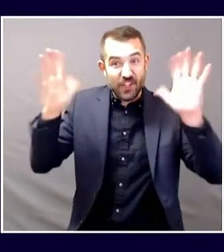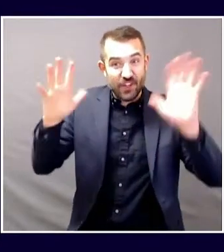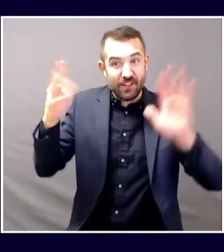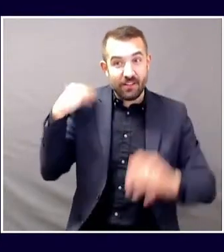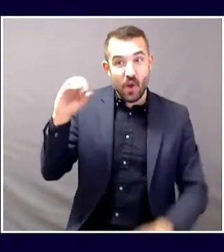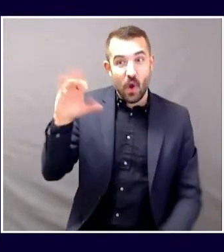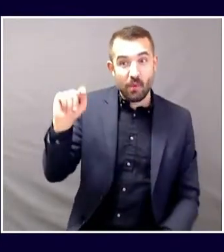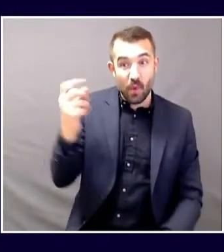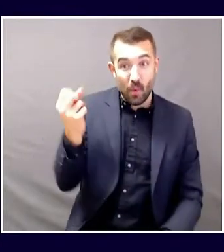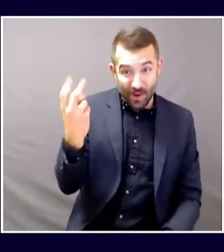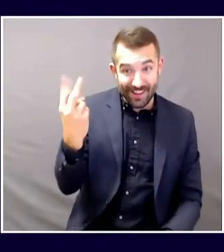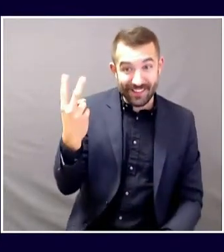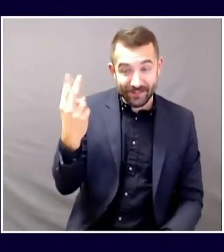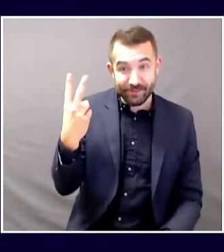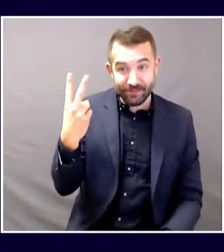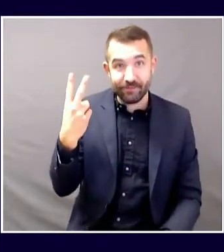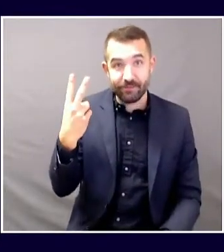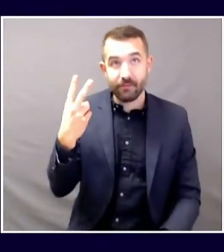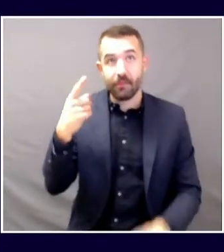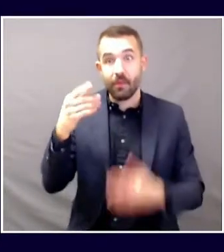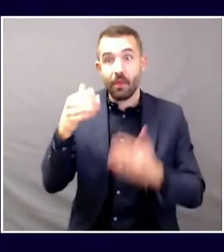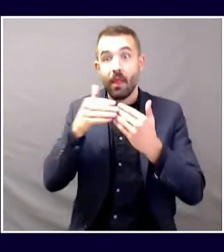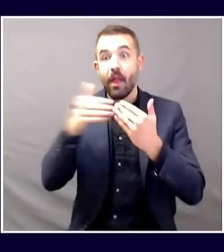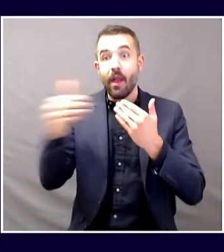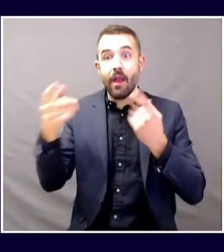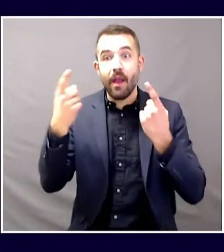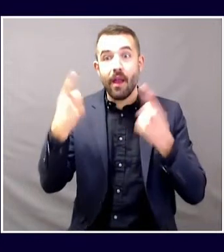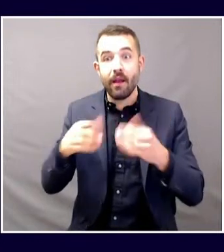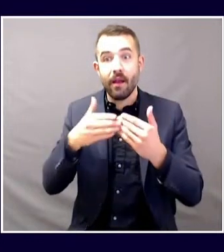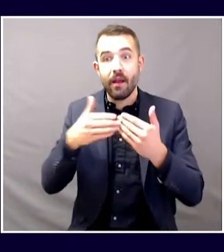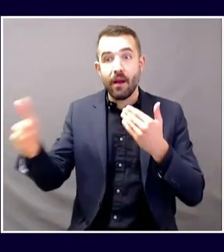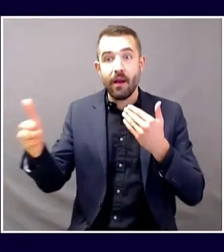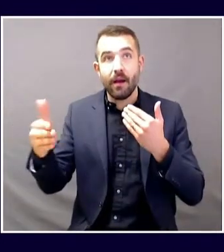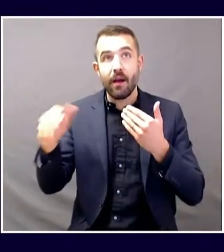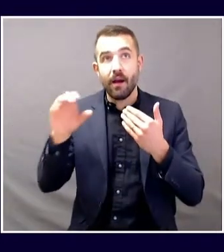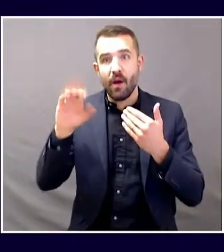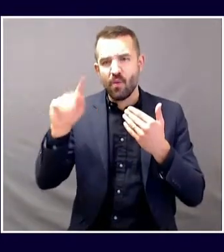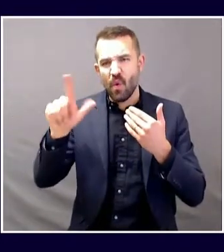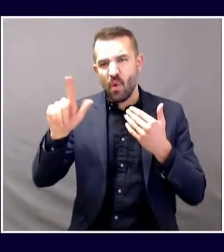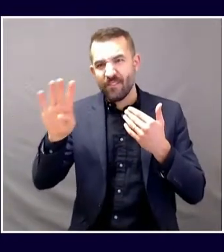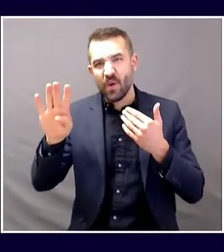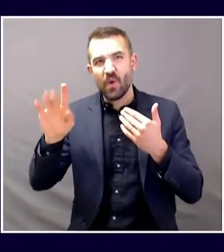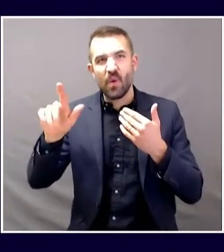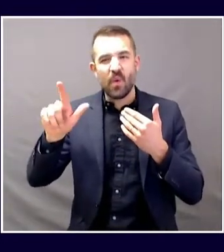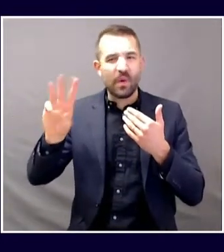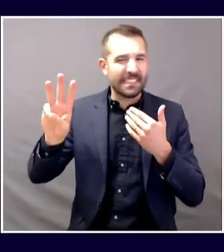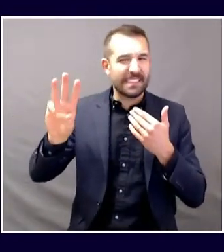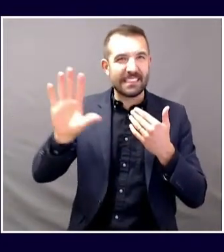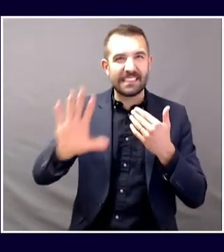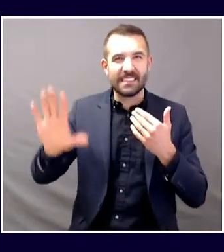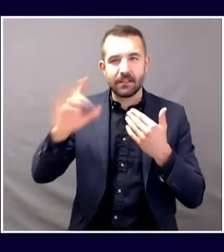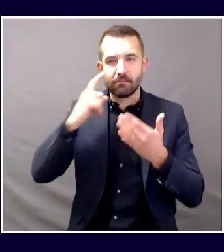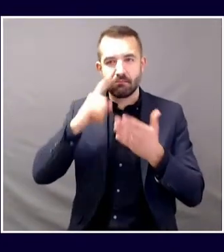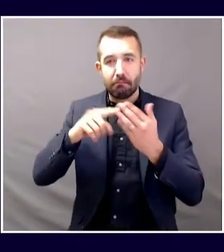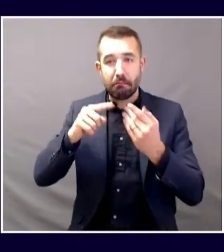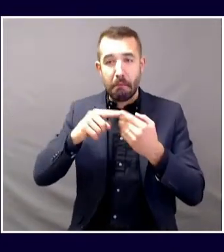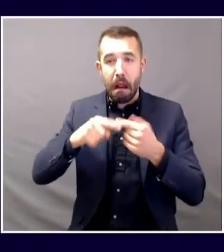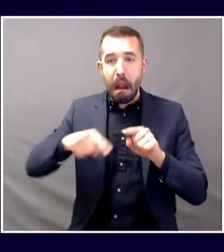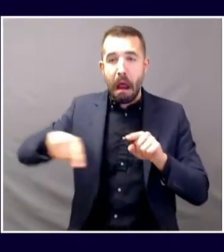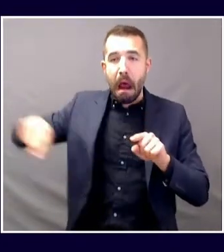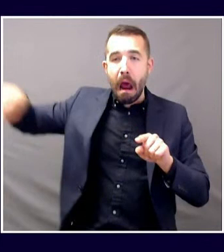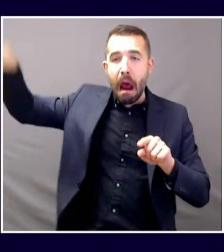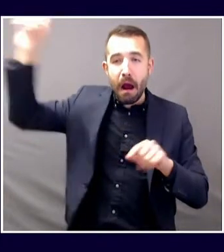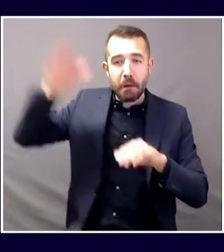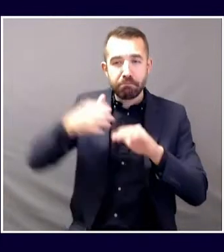sure enough, on or around late October, the 24th, 25th, 26th, cases in Canada started increasing. They